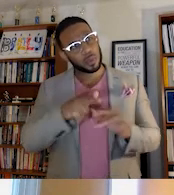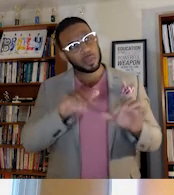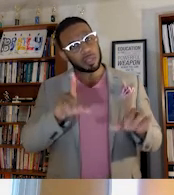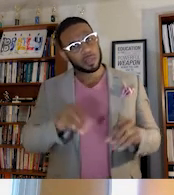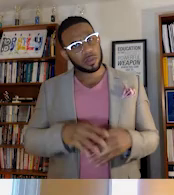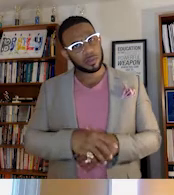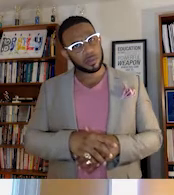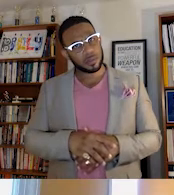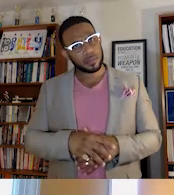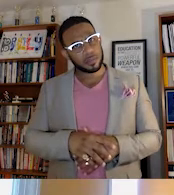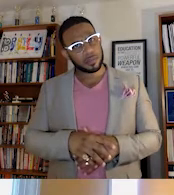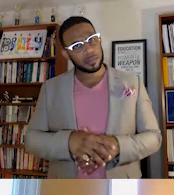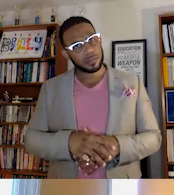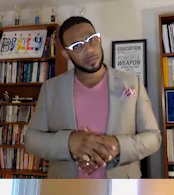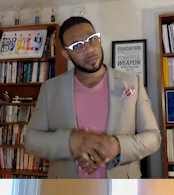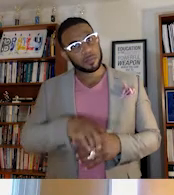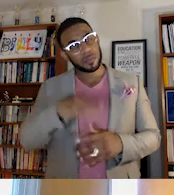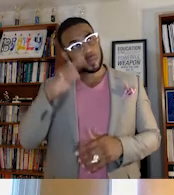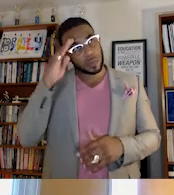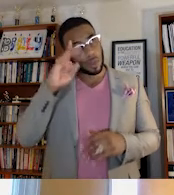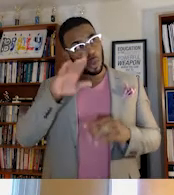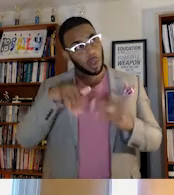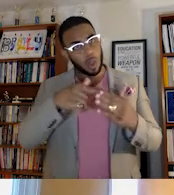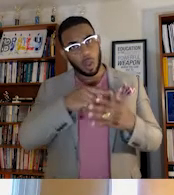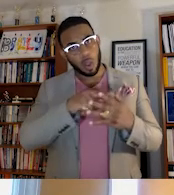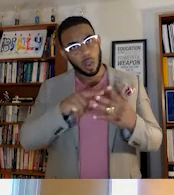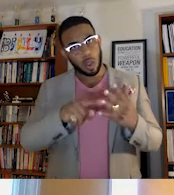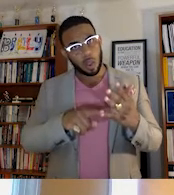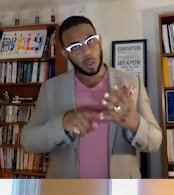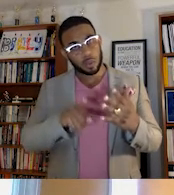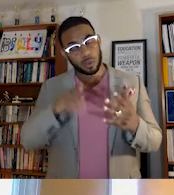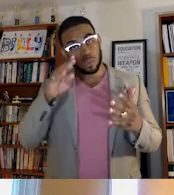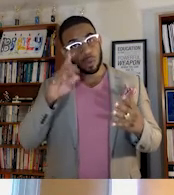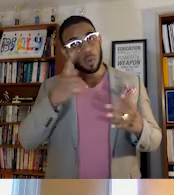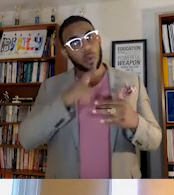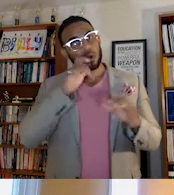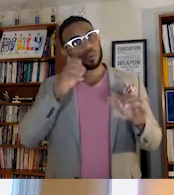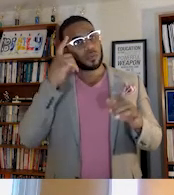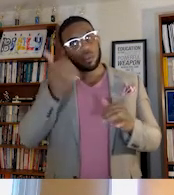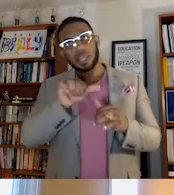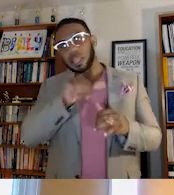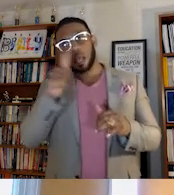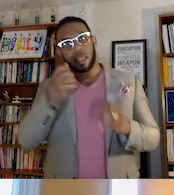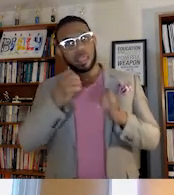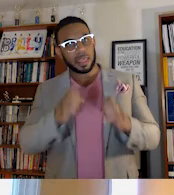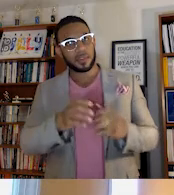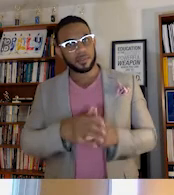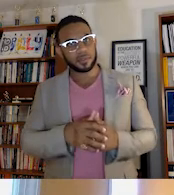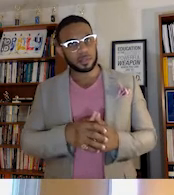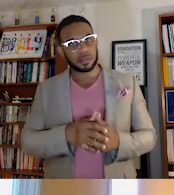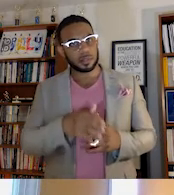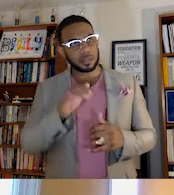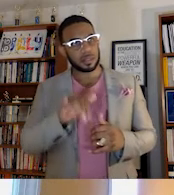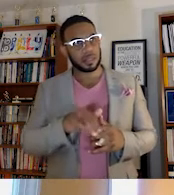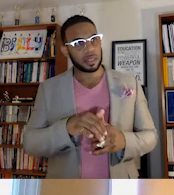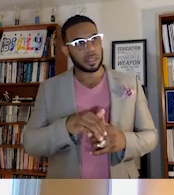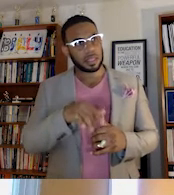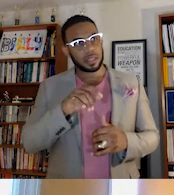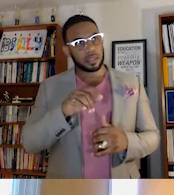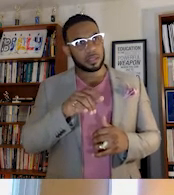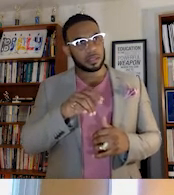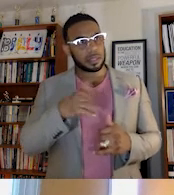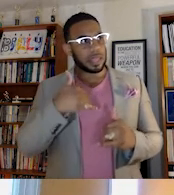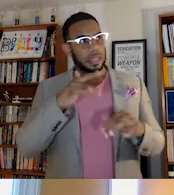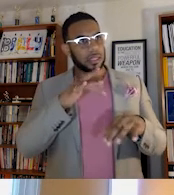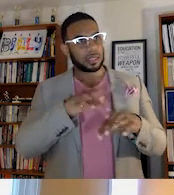can do? You know all of the, what would you do for any other effort that